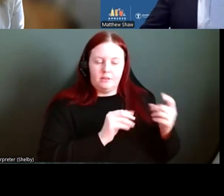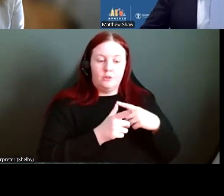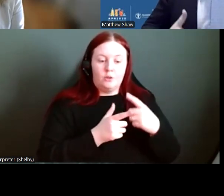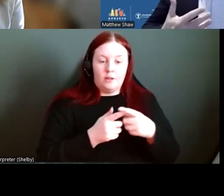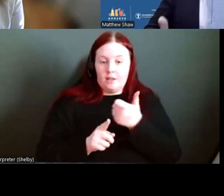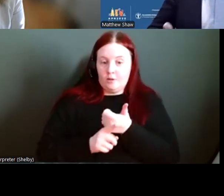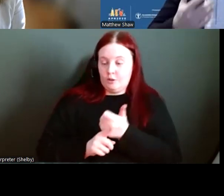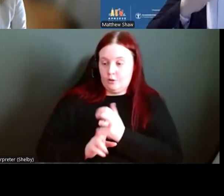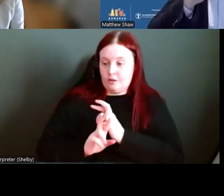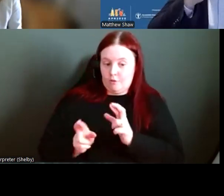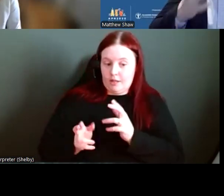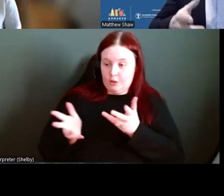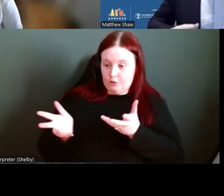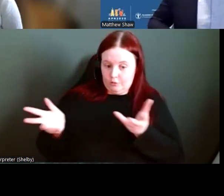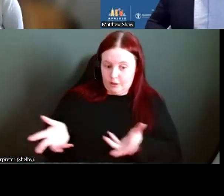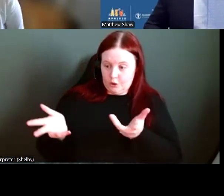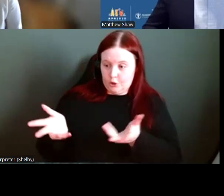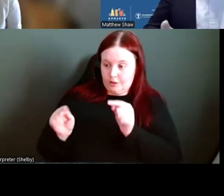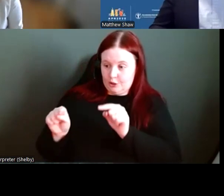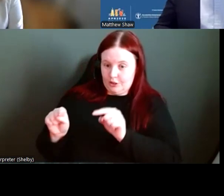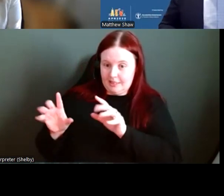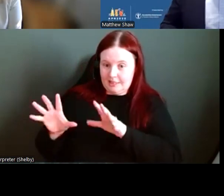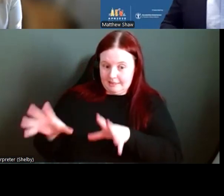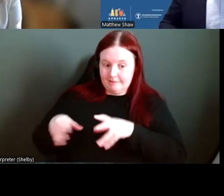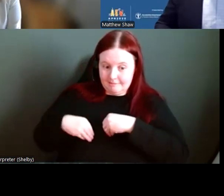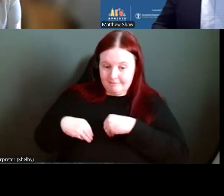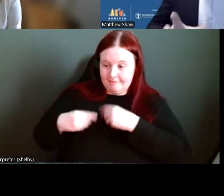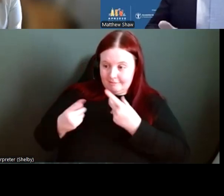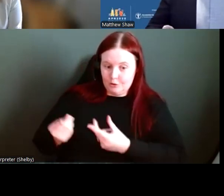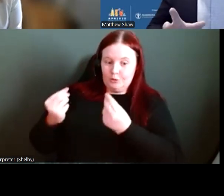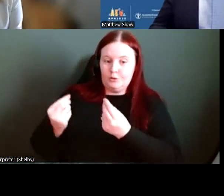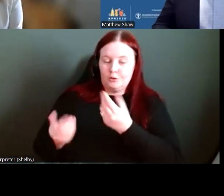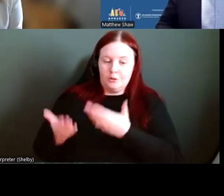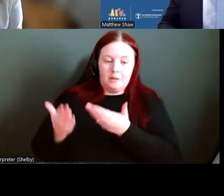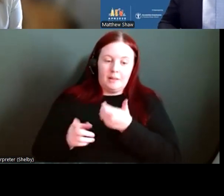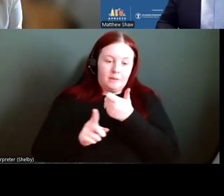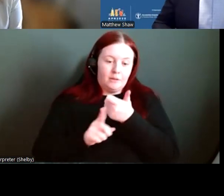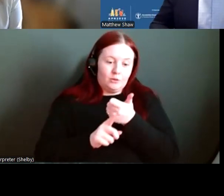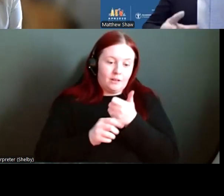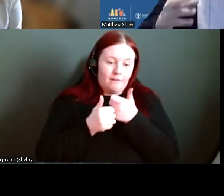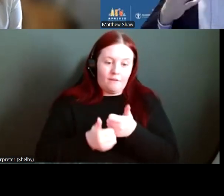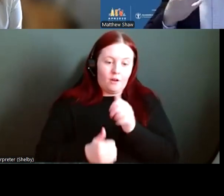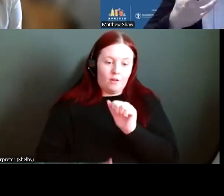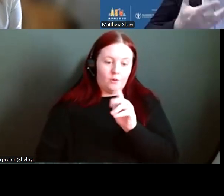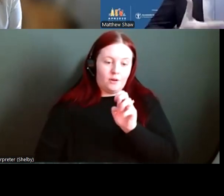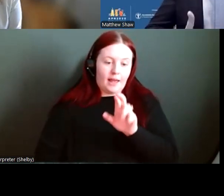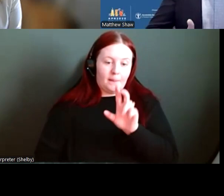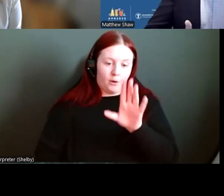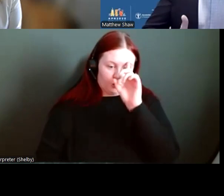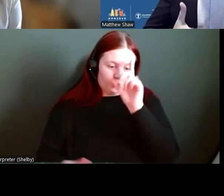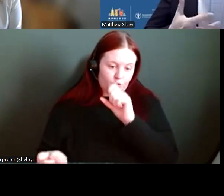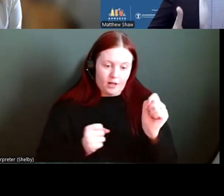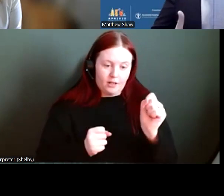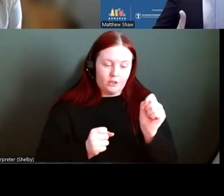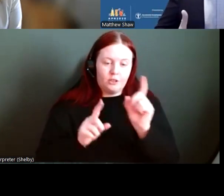to encourage adoption of this, maybe you have followed Amber's strategy of bringing some